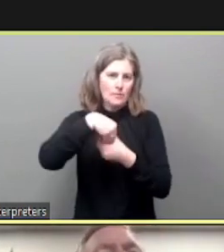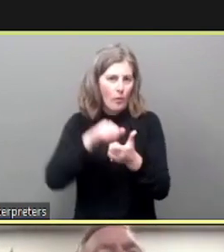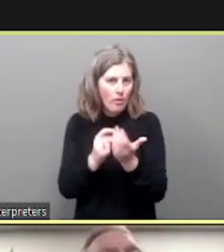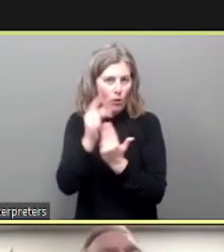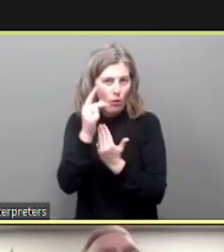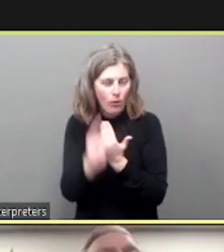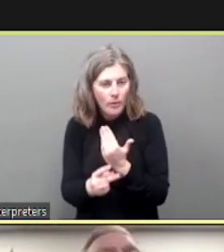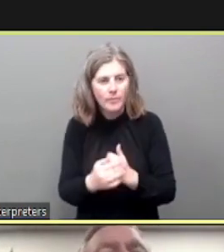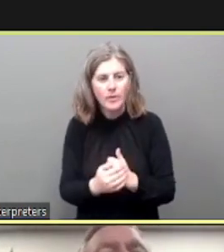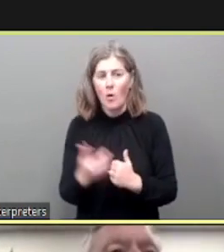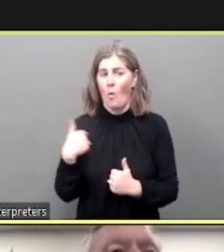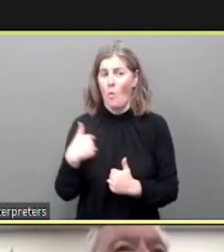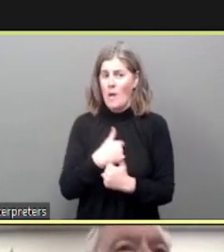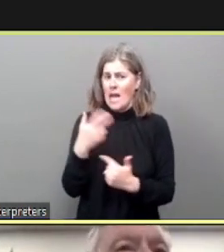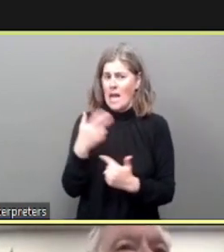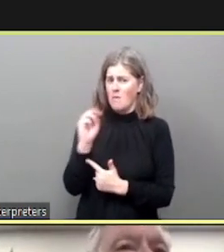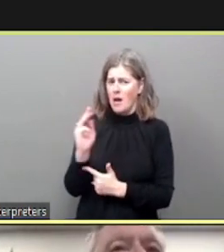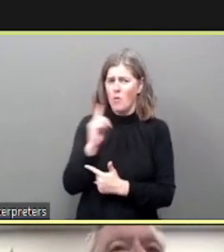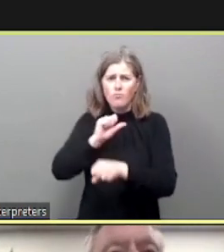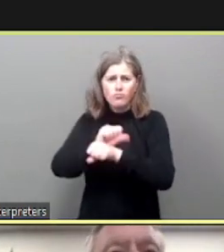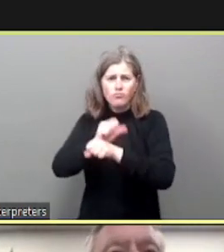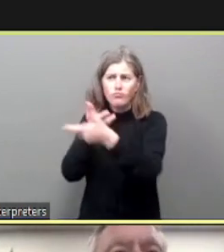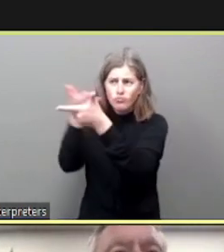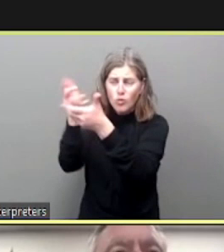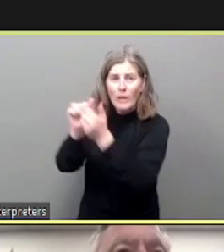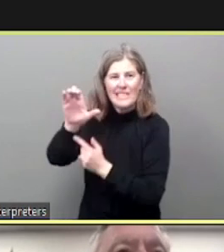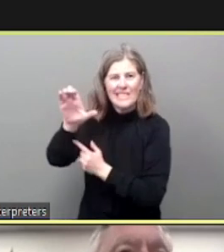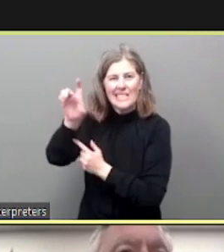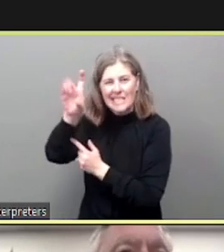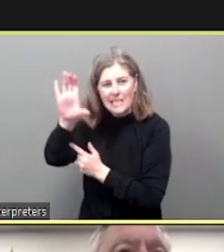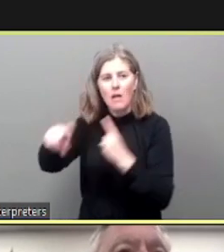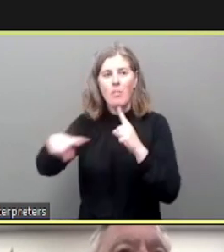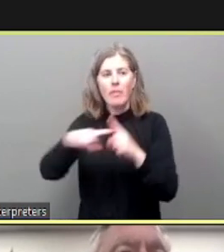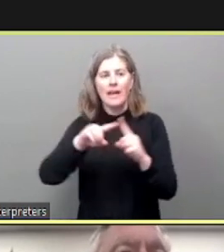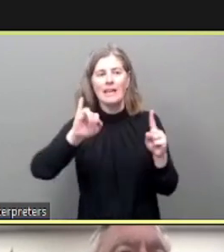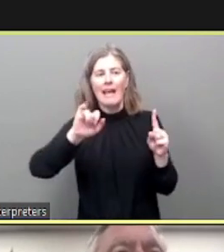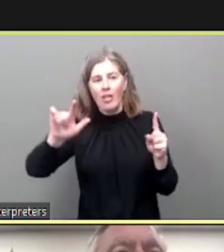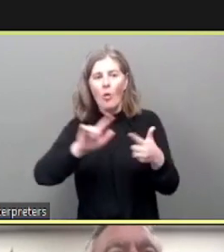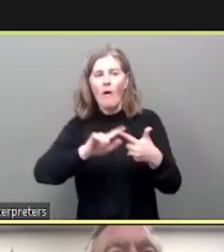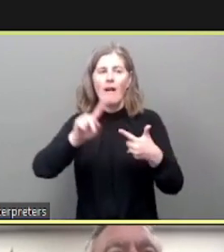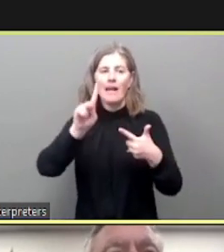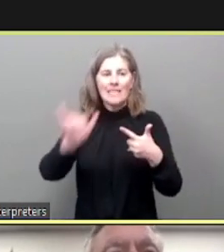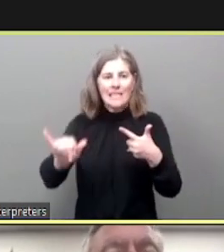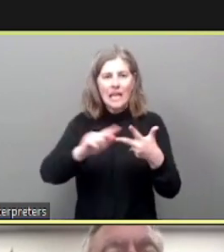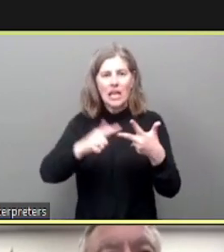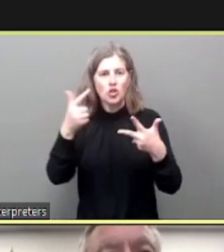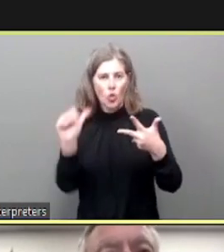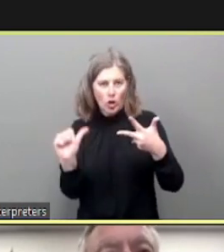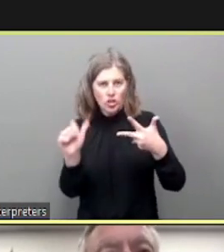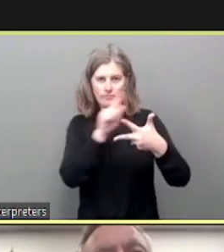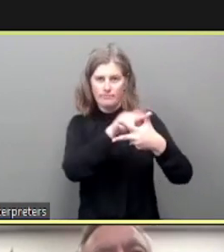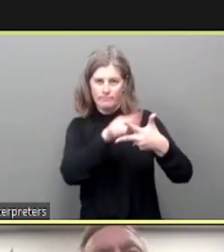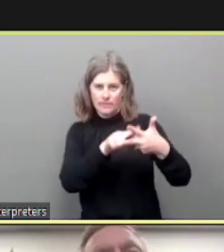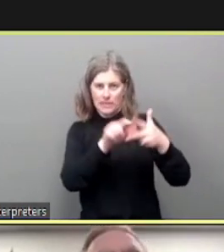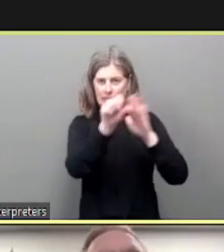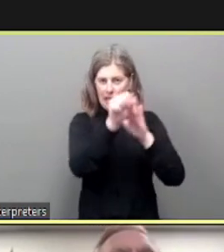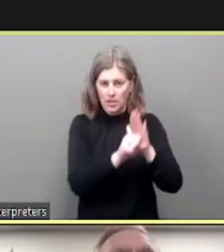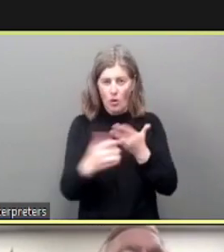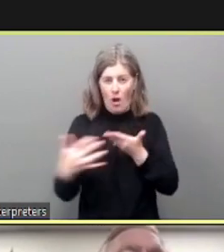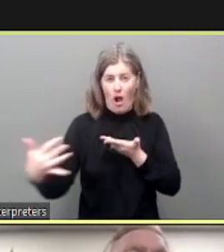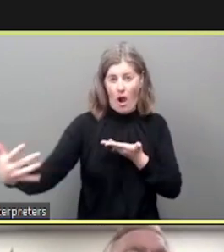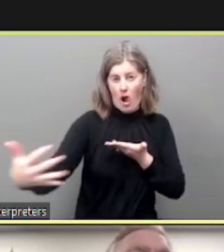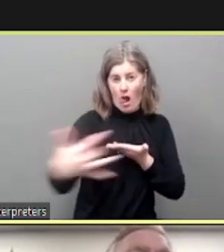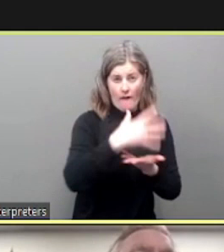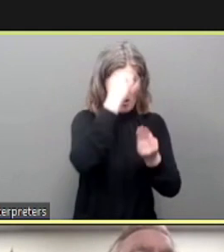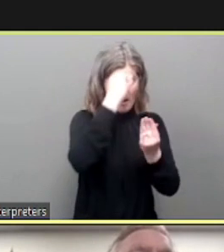we in New Mexico are working with the CDC, along with Illinois, Kentucky, and Georgia to collect data